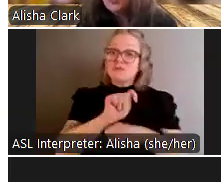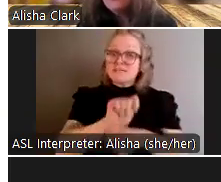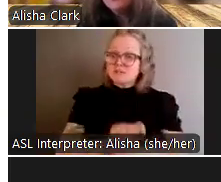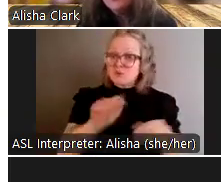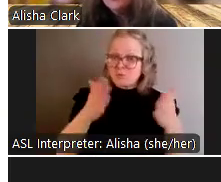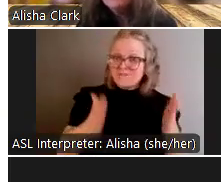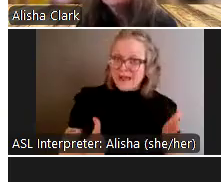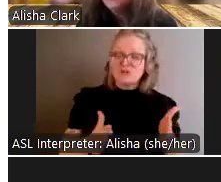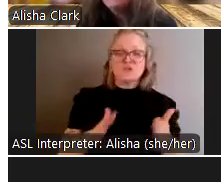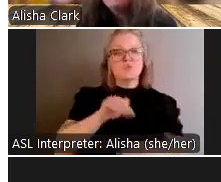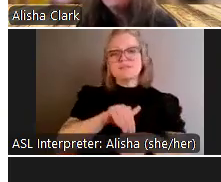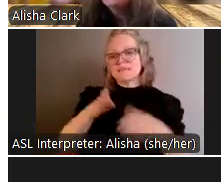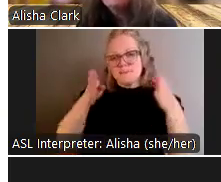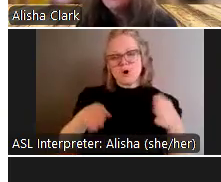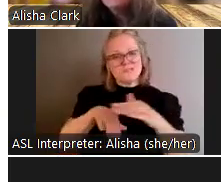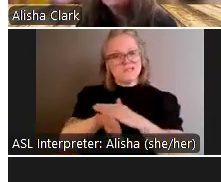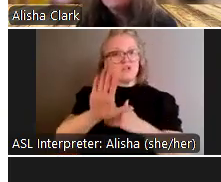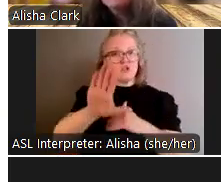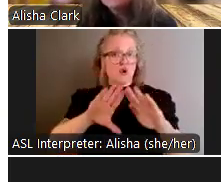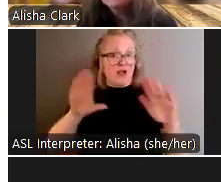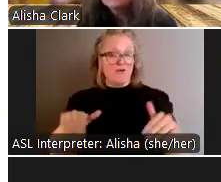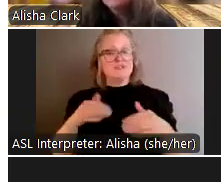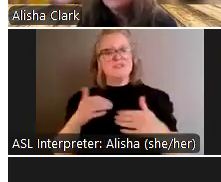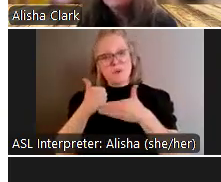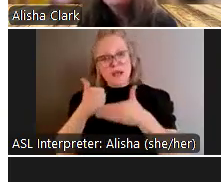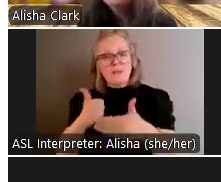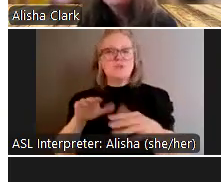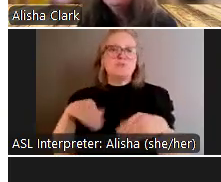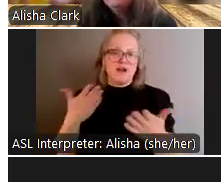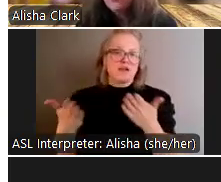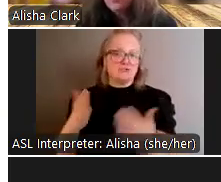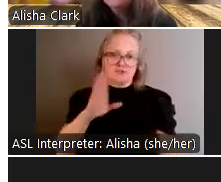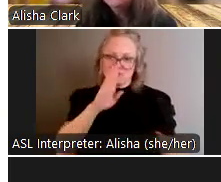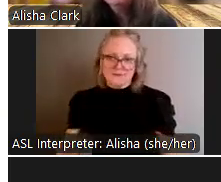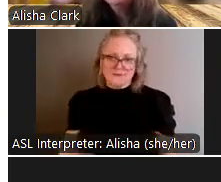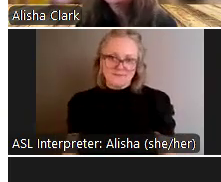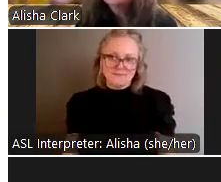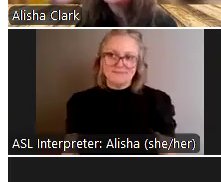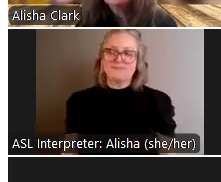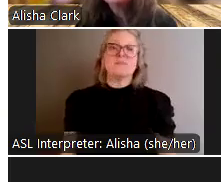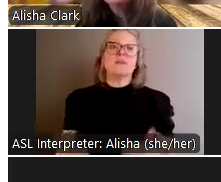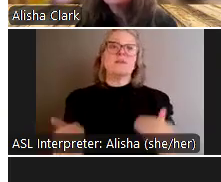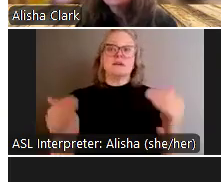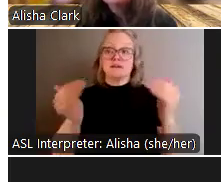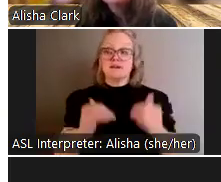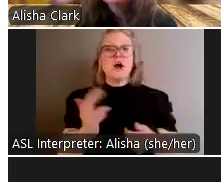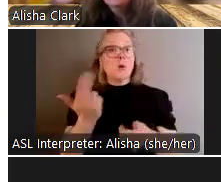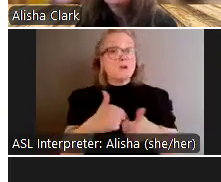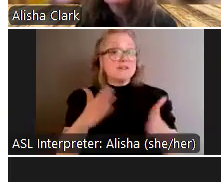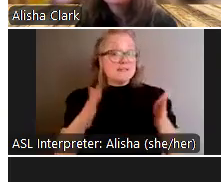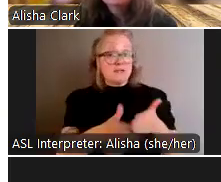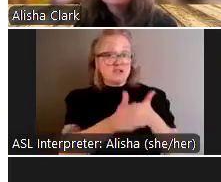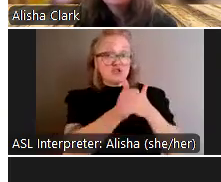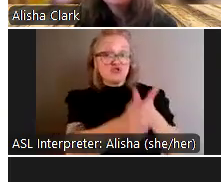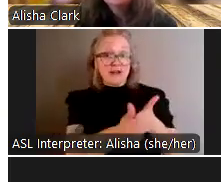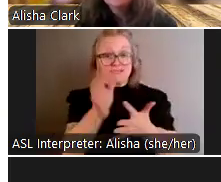your home to help you and provide those services to you. Our participant directed option, this is where